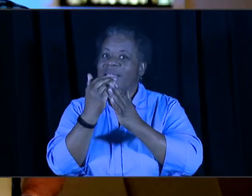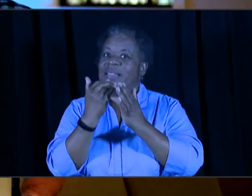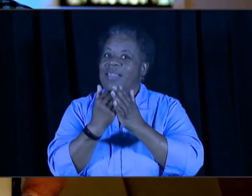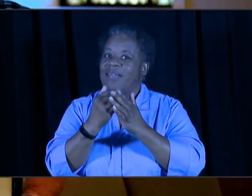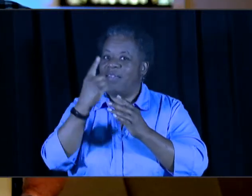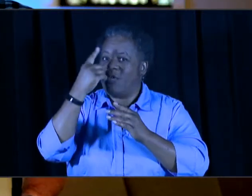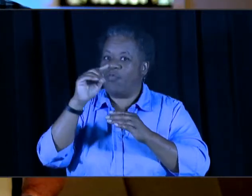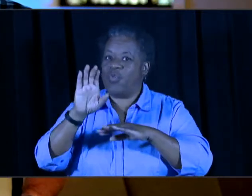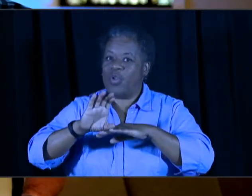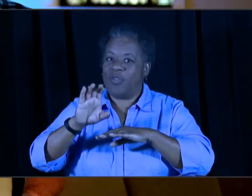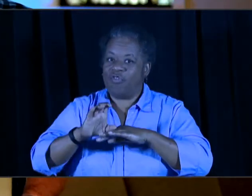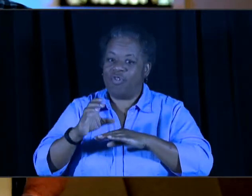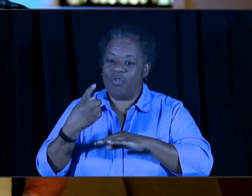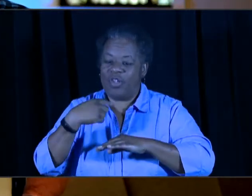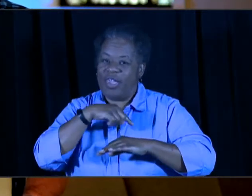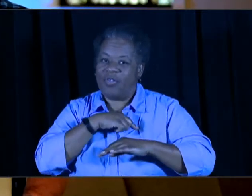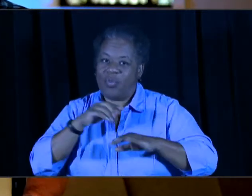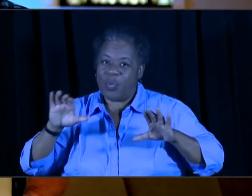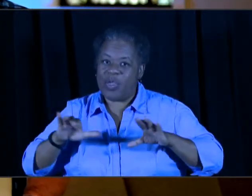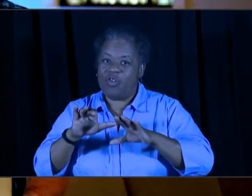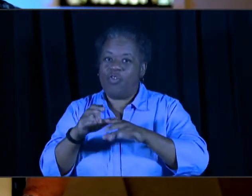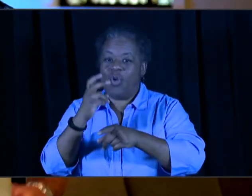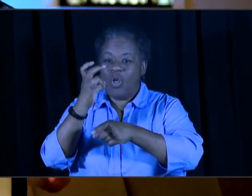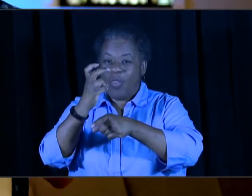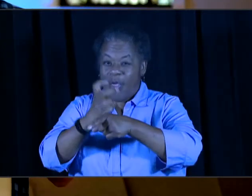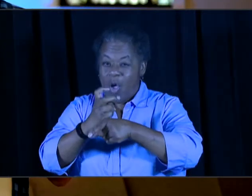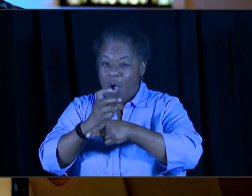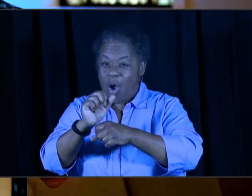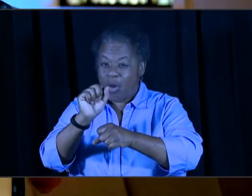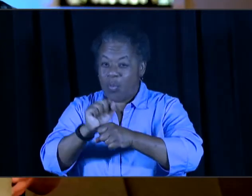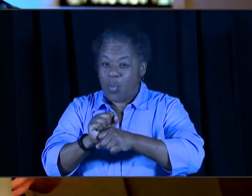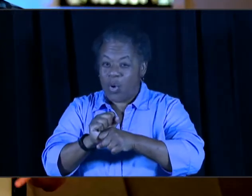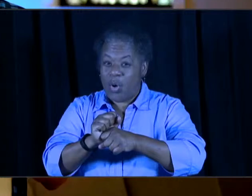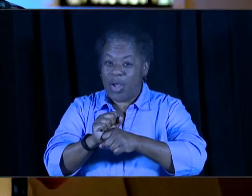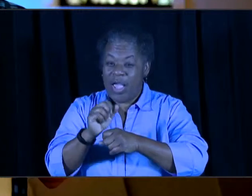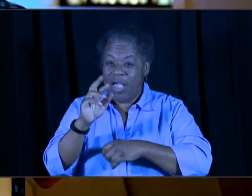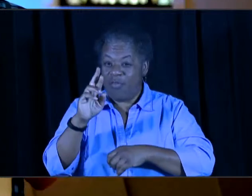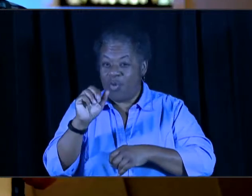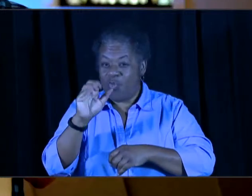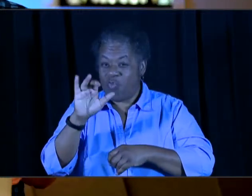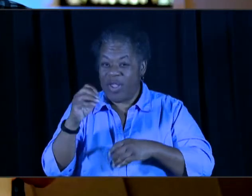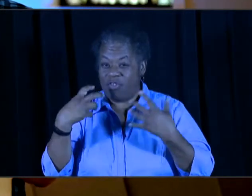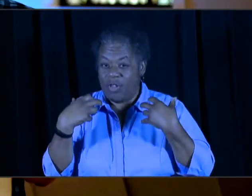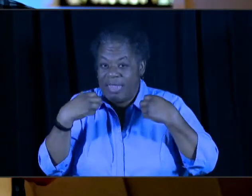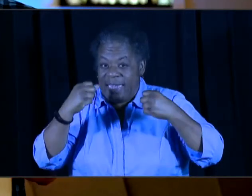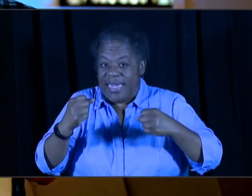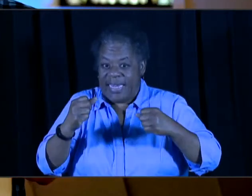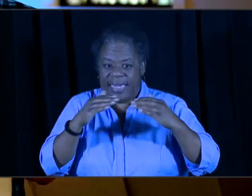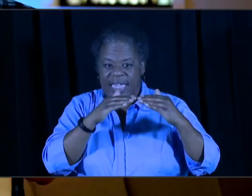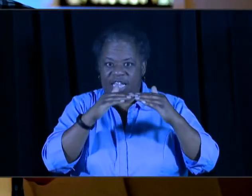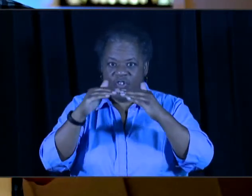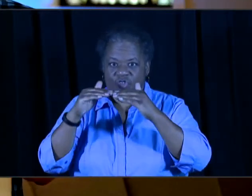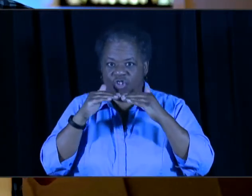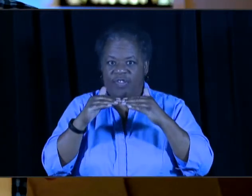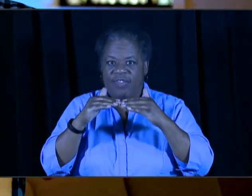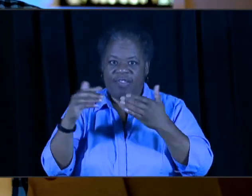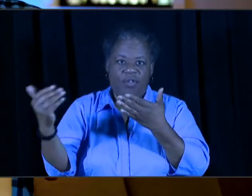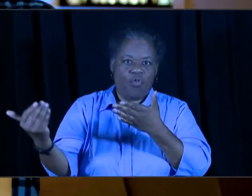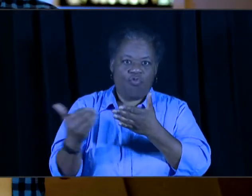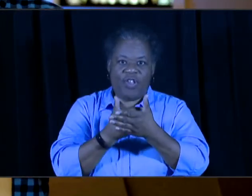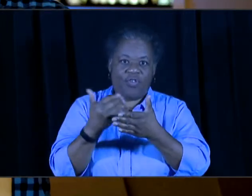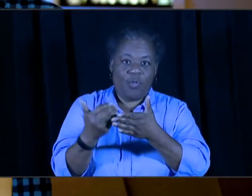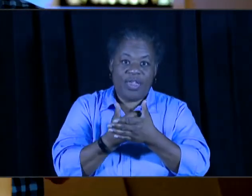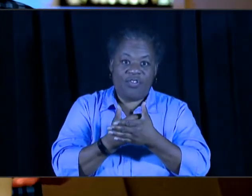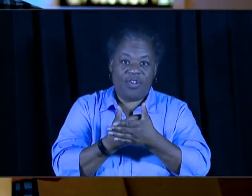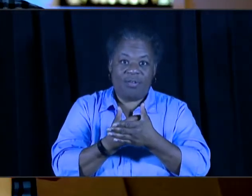about to do the hard work of racial healing and justice and restoration. It's going to